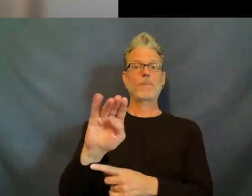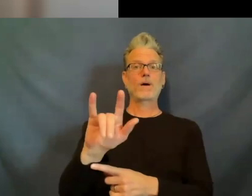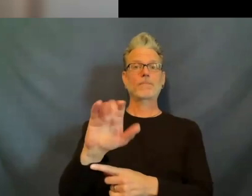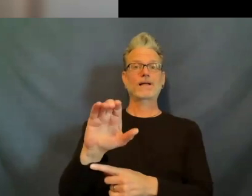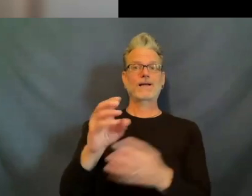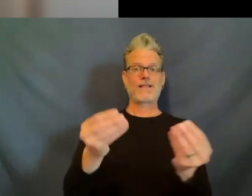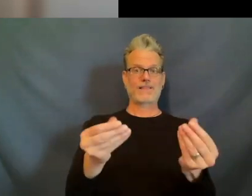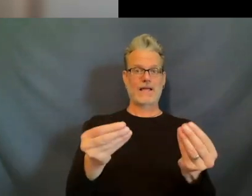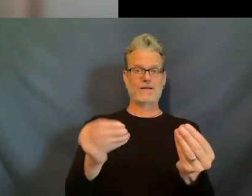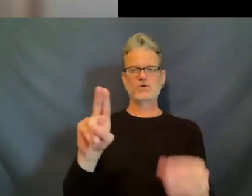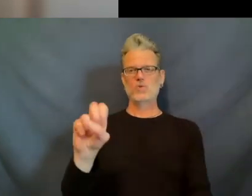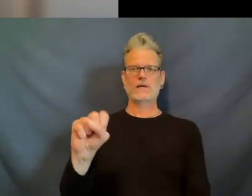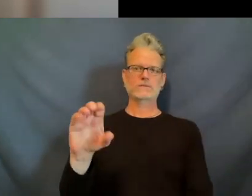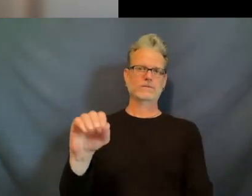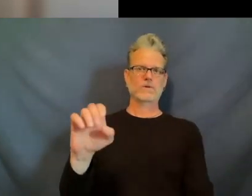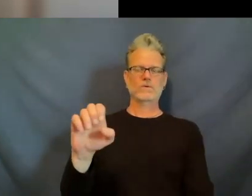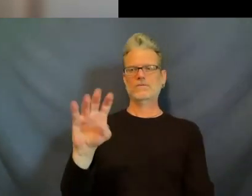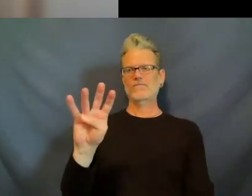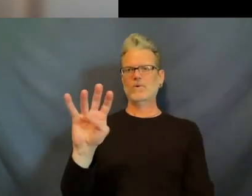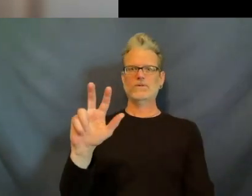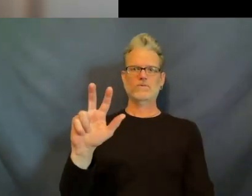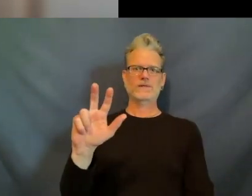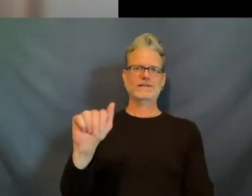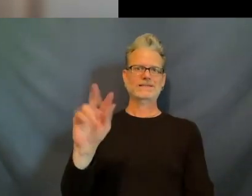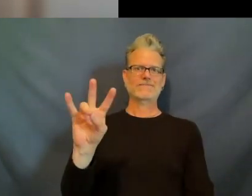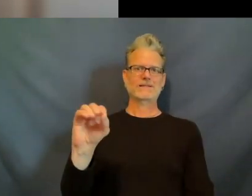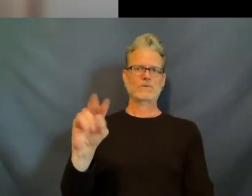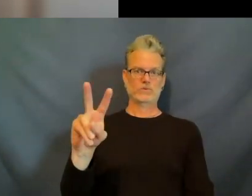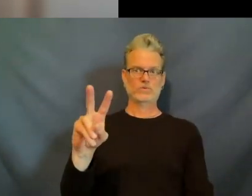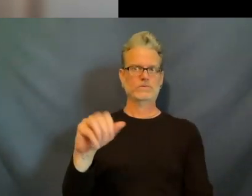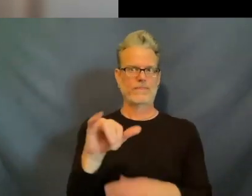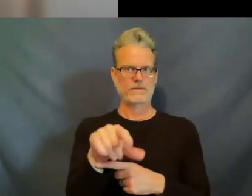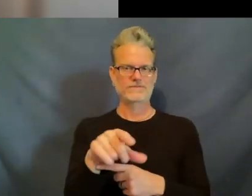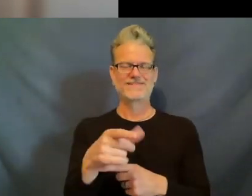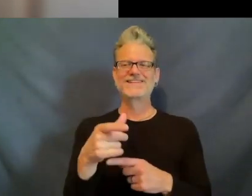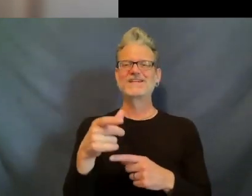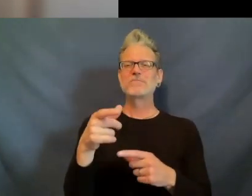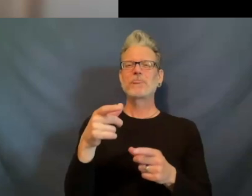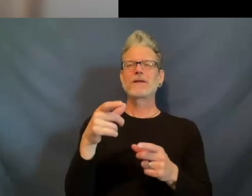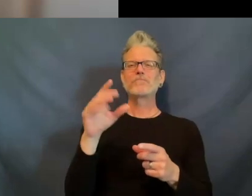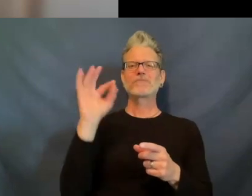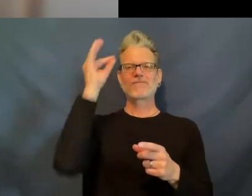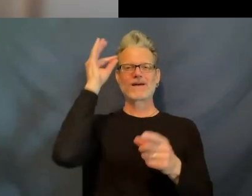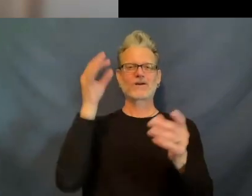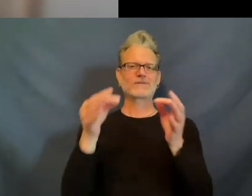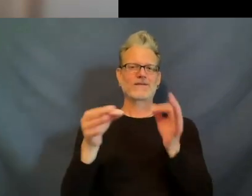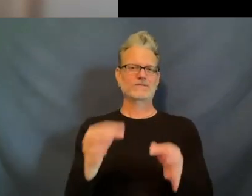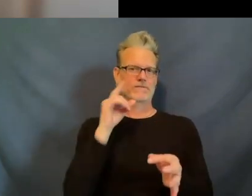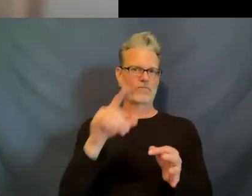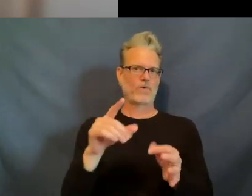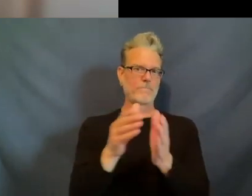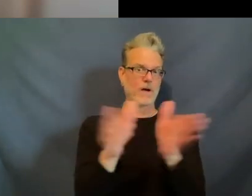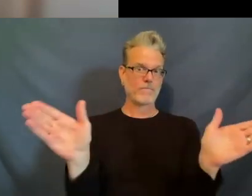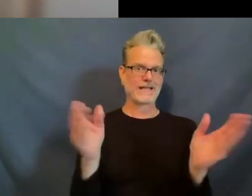Code 43-1702. Anyways, the federal definition of public land mean that